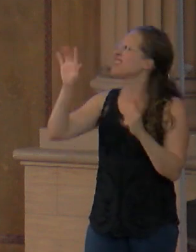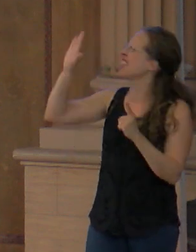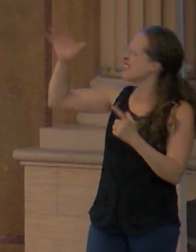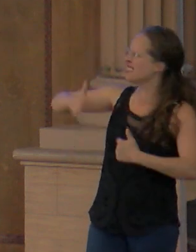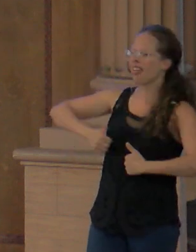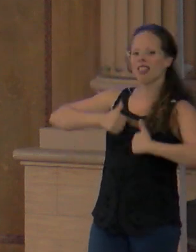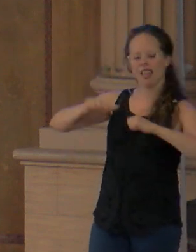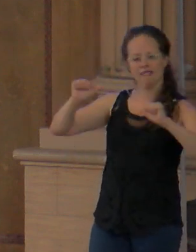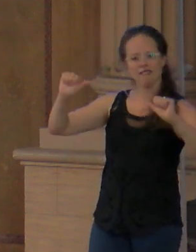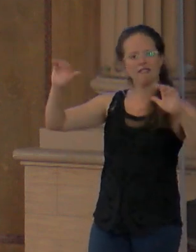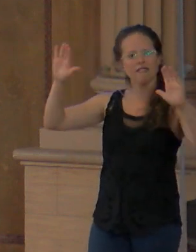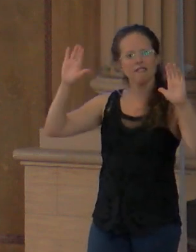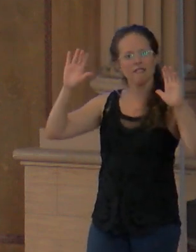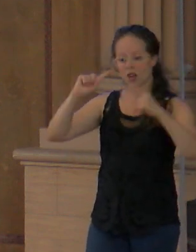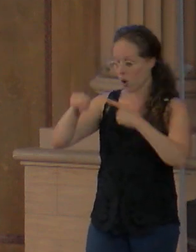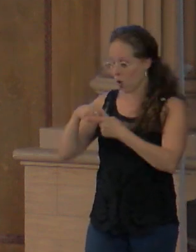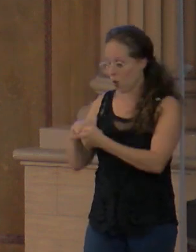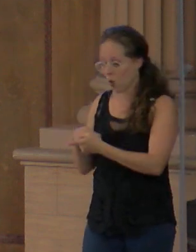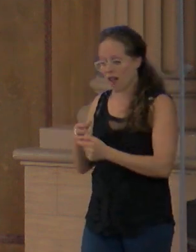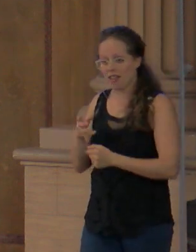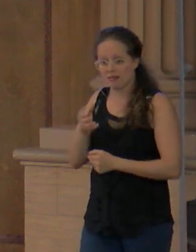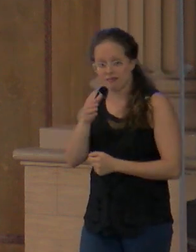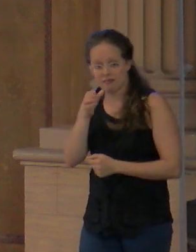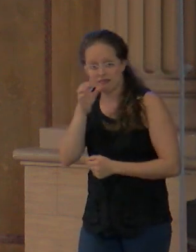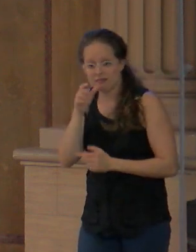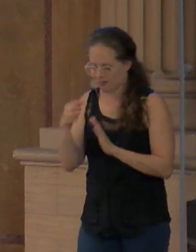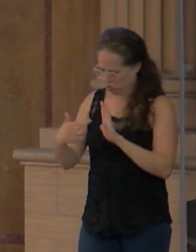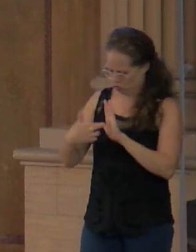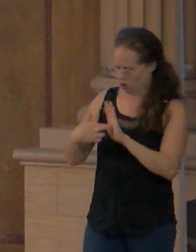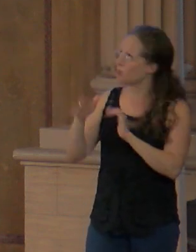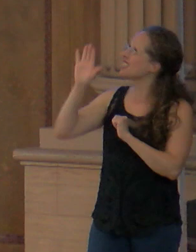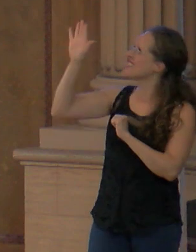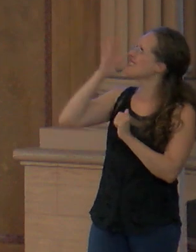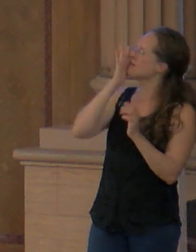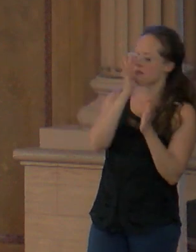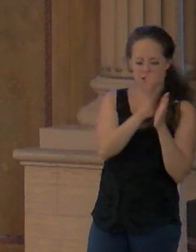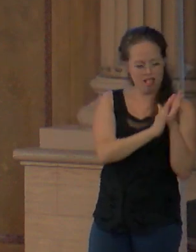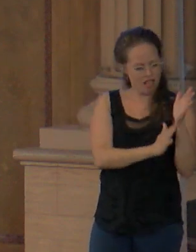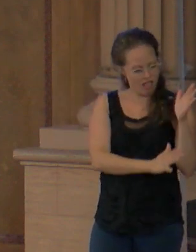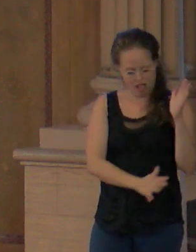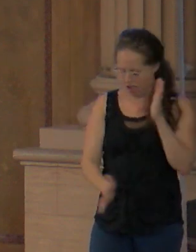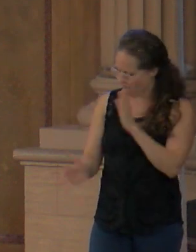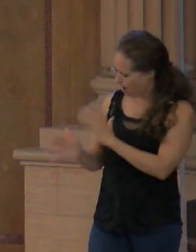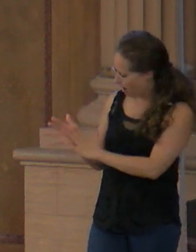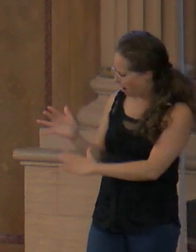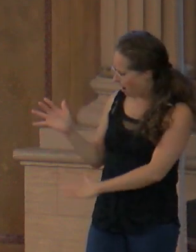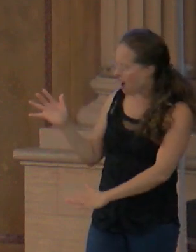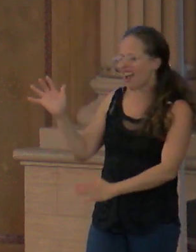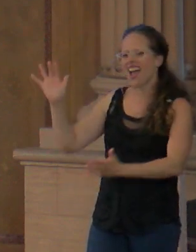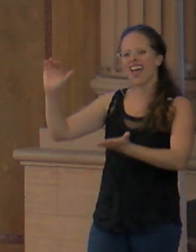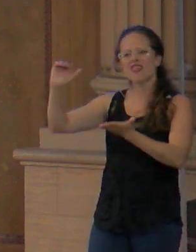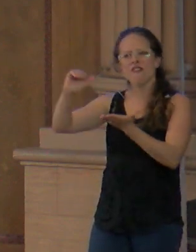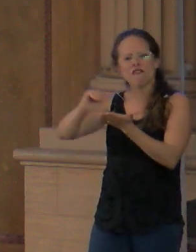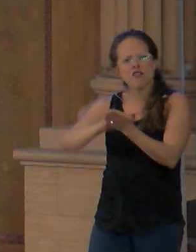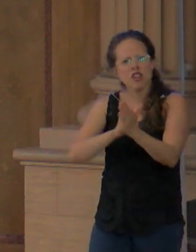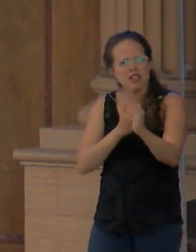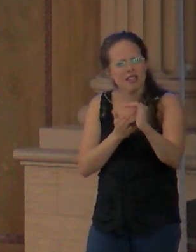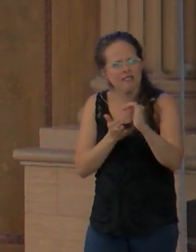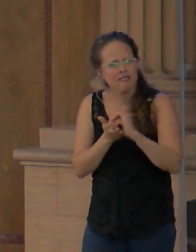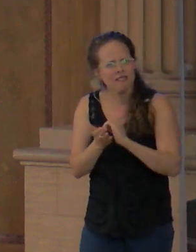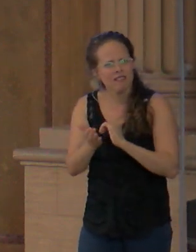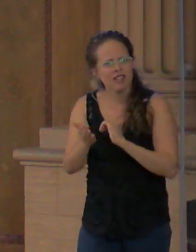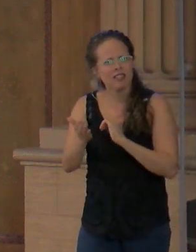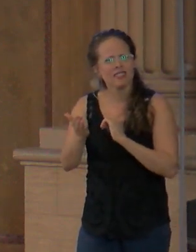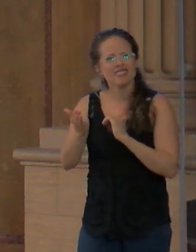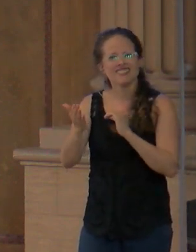we take the cup, we're saying that this is the cup that represents his blood that was spilled so that we could be forgiven and so that we could have our greatest need met, which